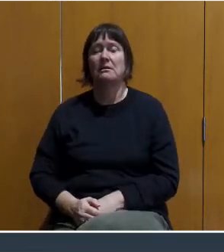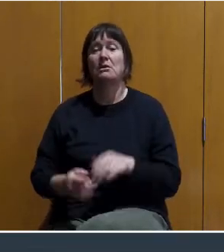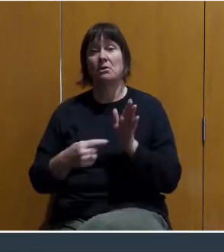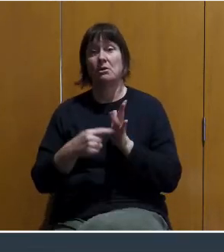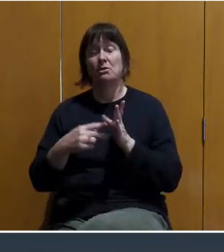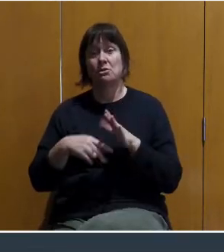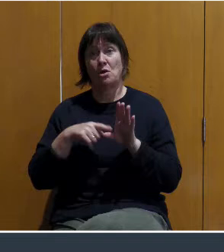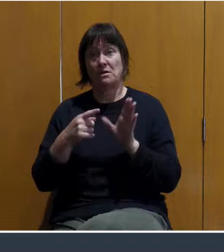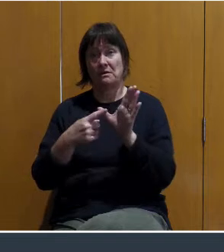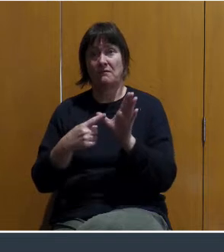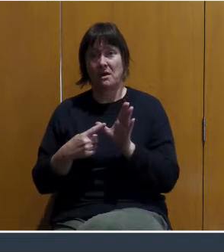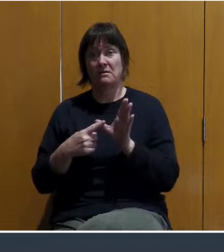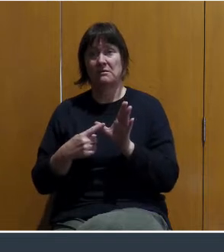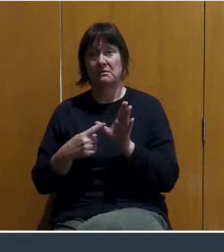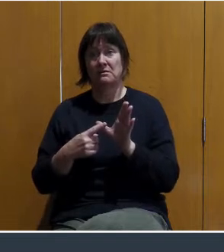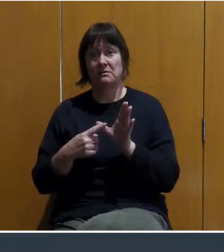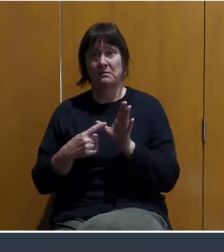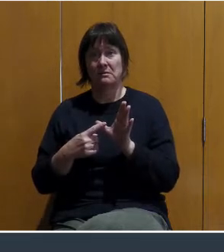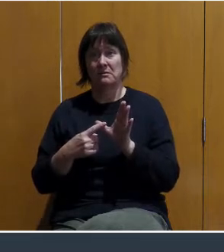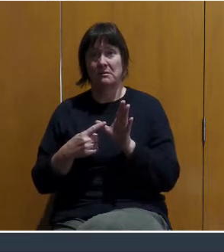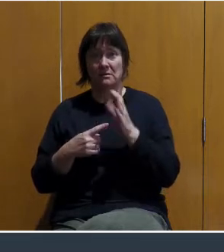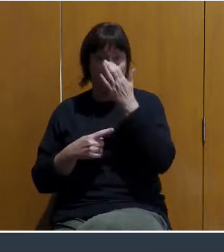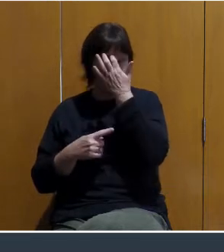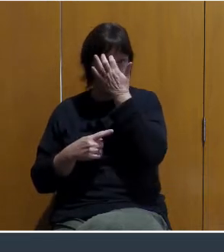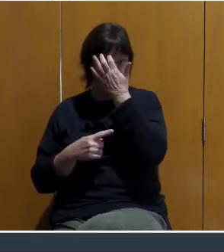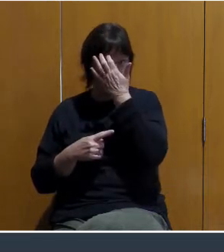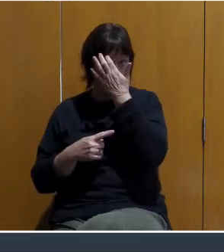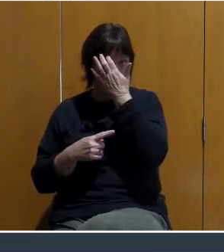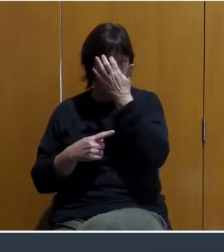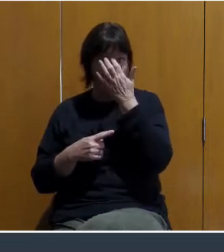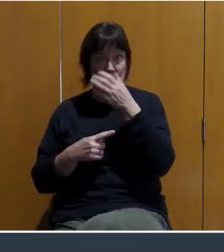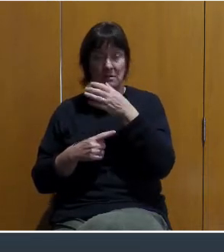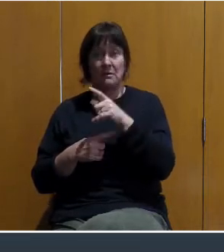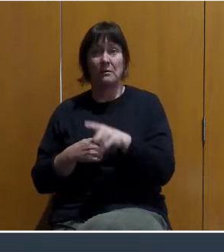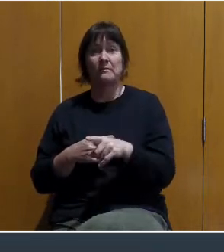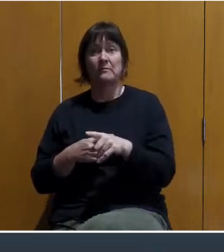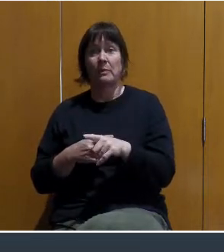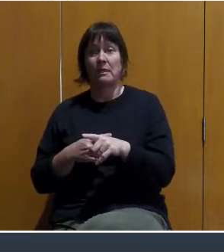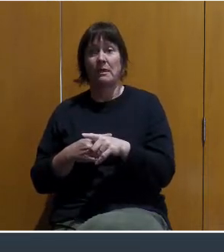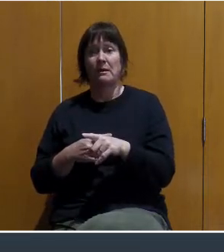advice blurs disturbance from off-lead roaming dogs versus